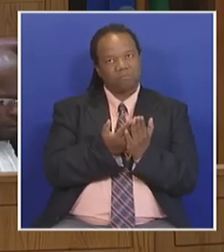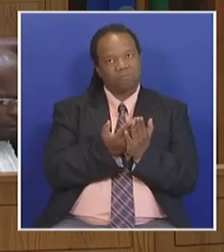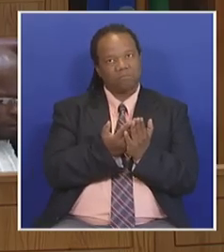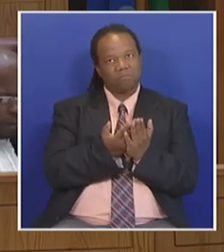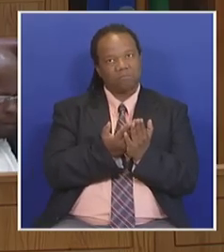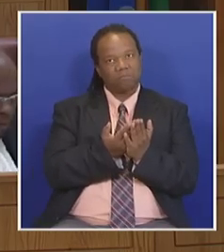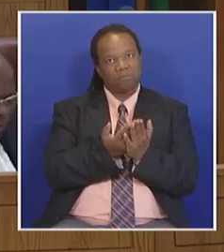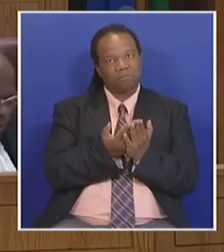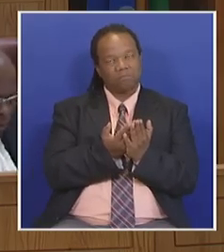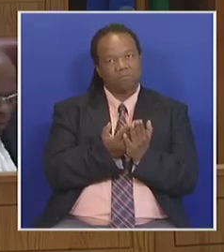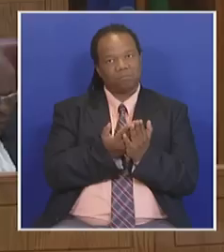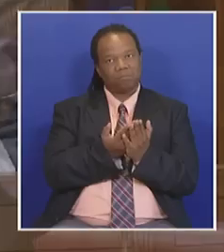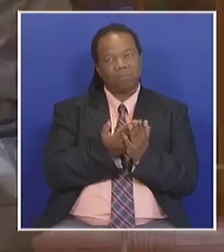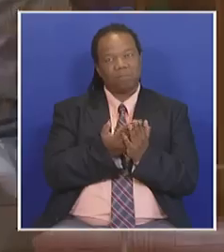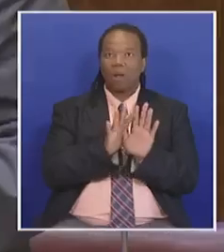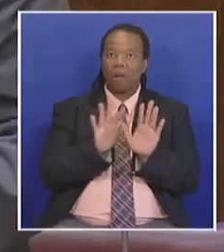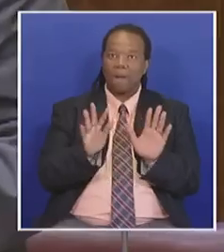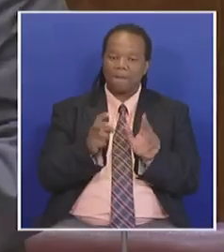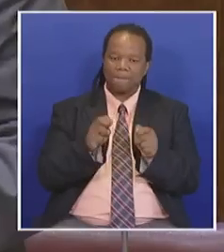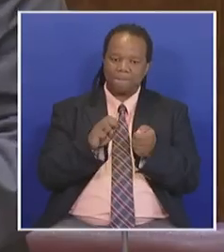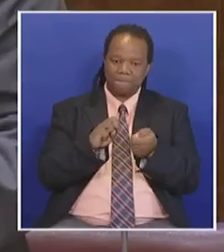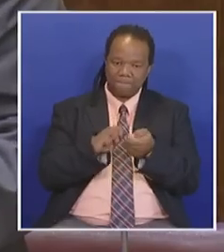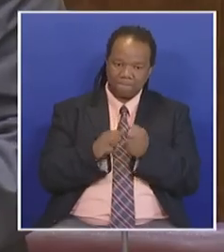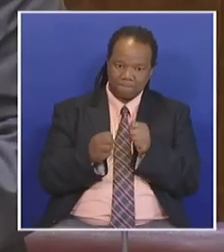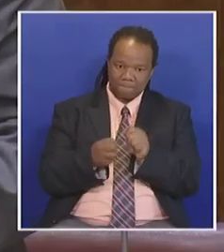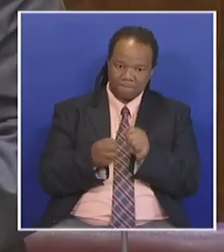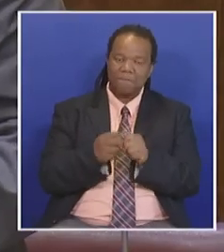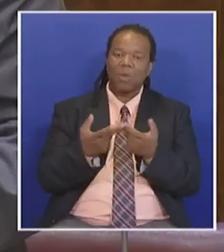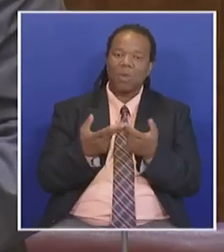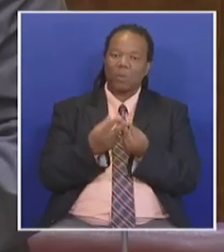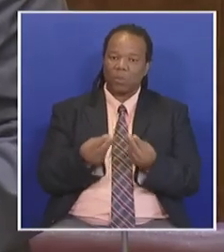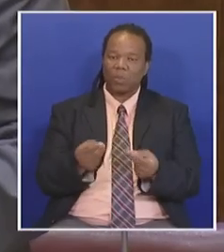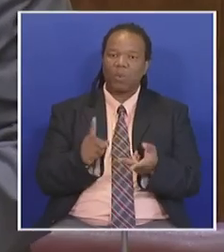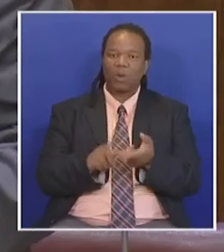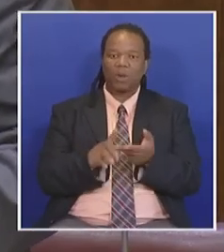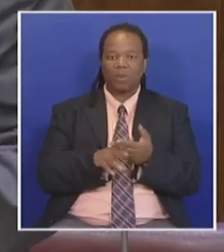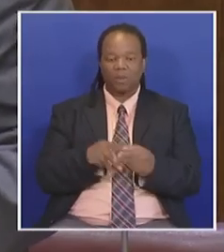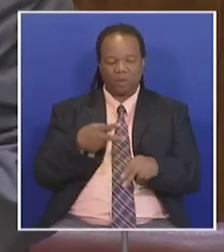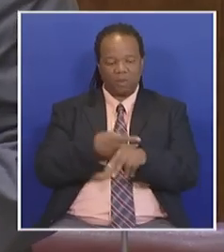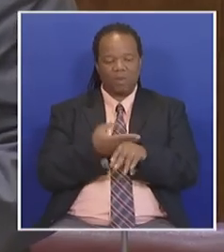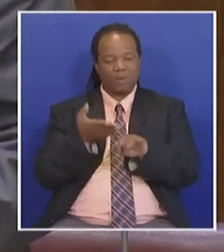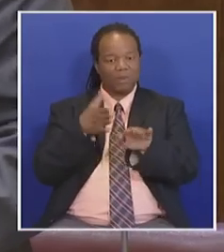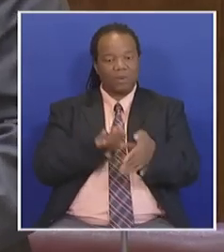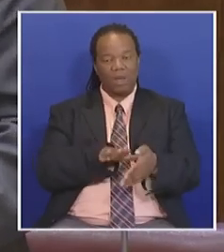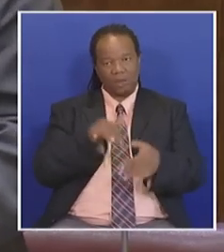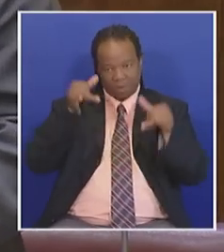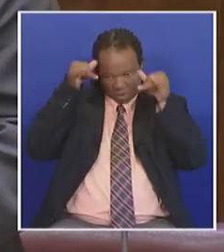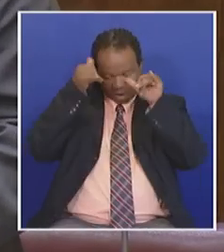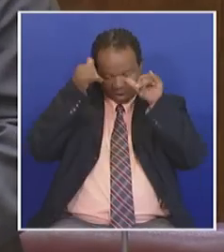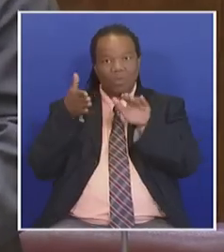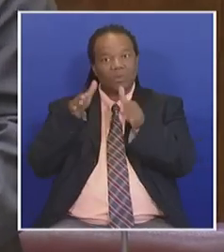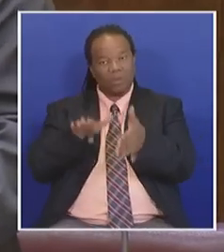of the persisting drought crisis and massive losses of livestock in parts of South Africa,